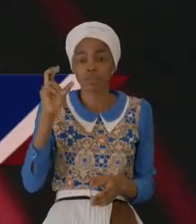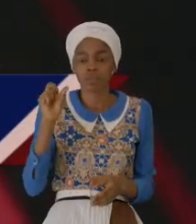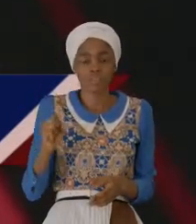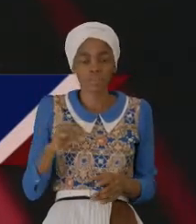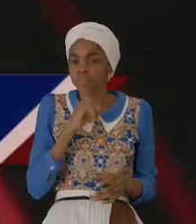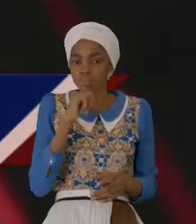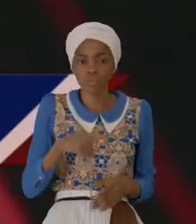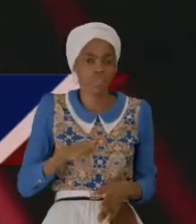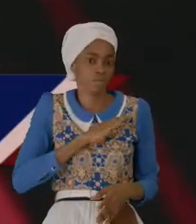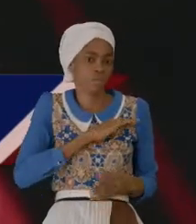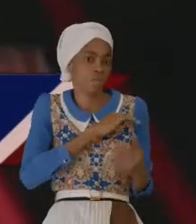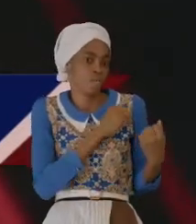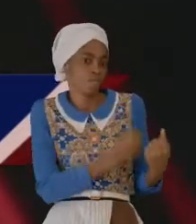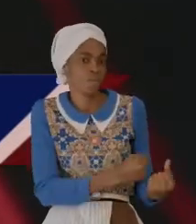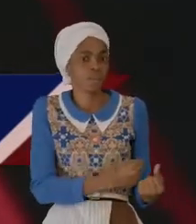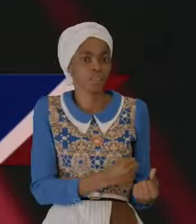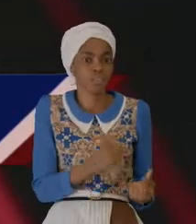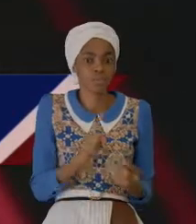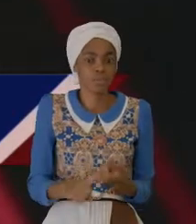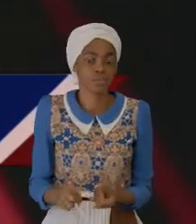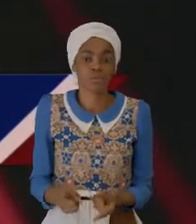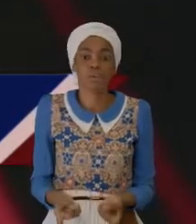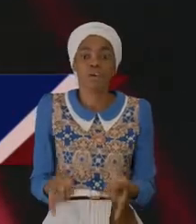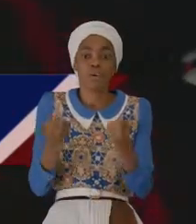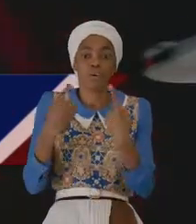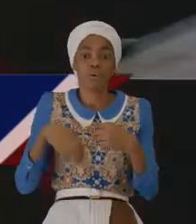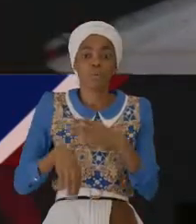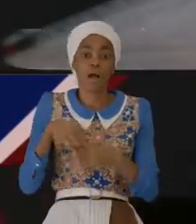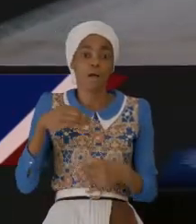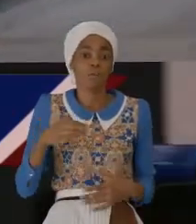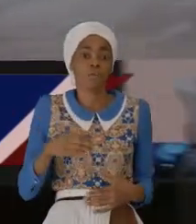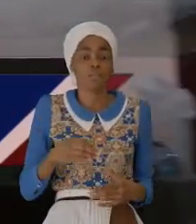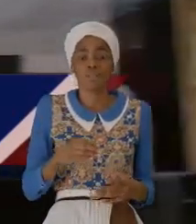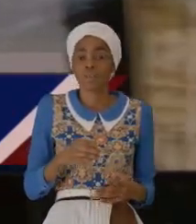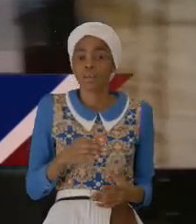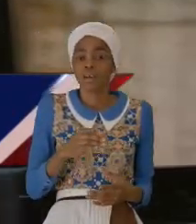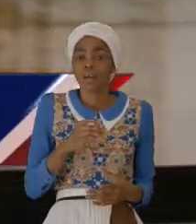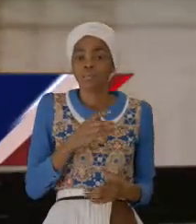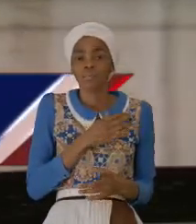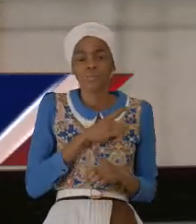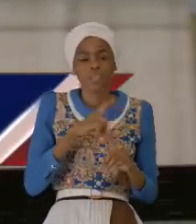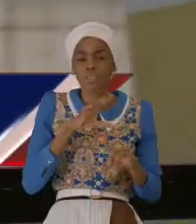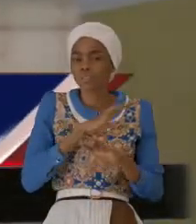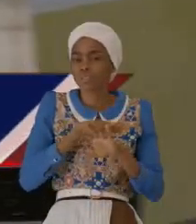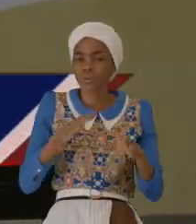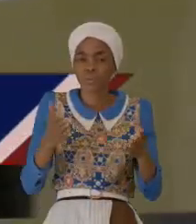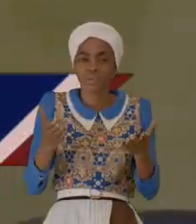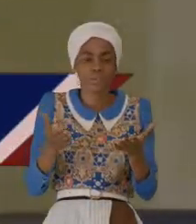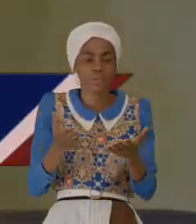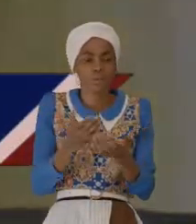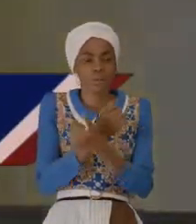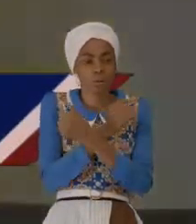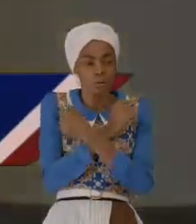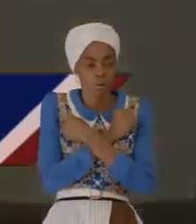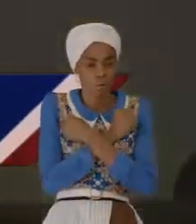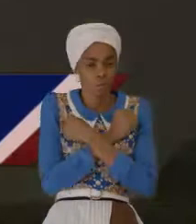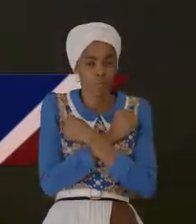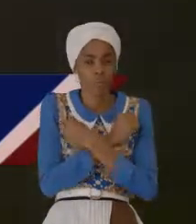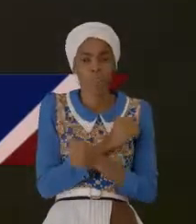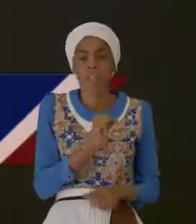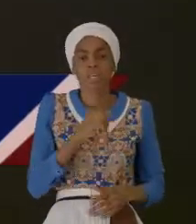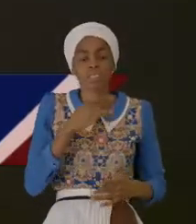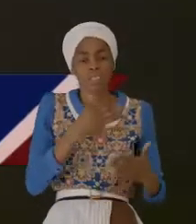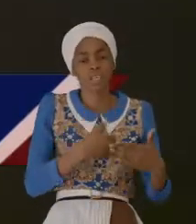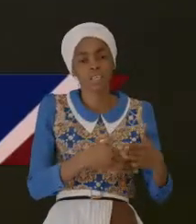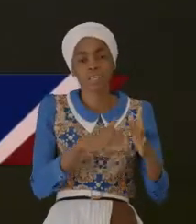Prophet come out of Galilee they didn't love their neighbors they were circumcised circumcision does not bring